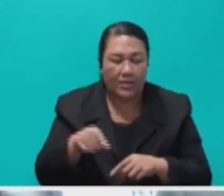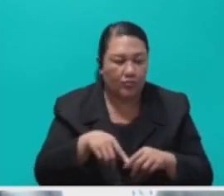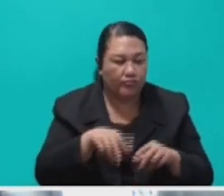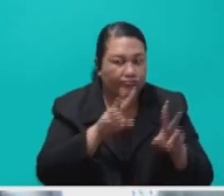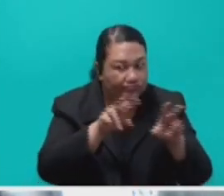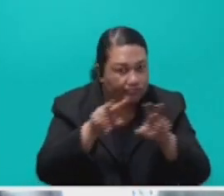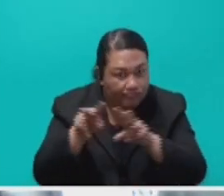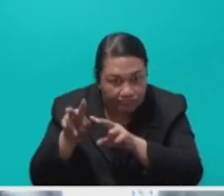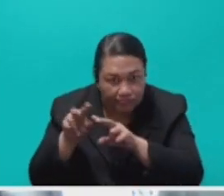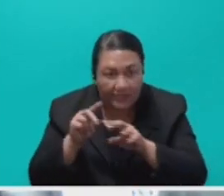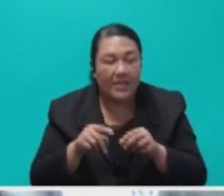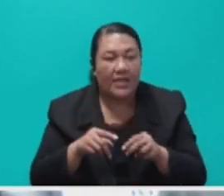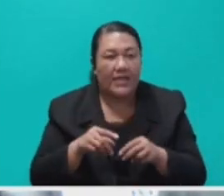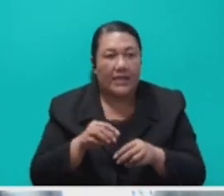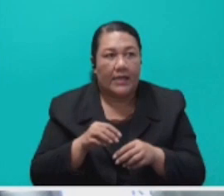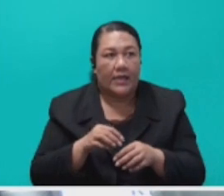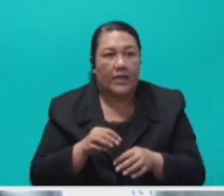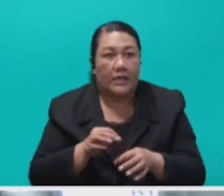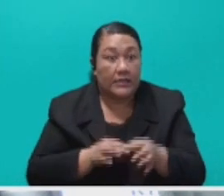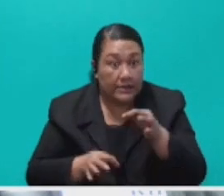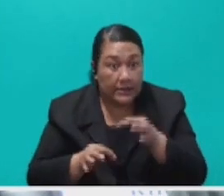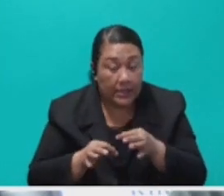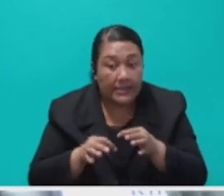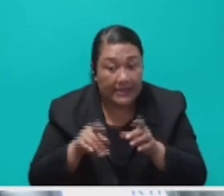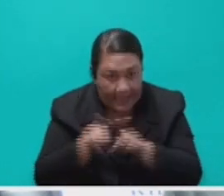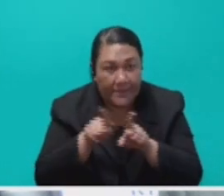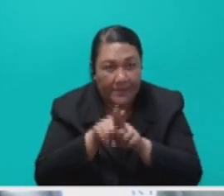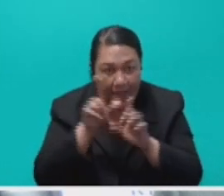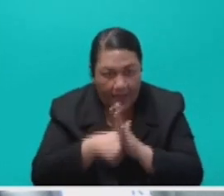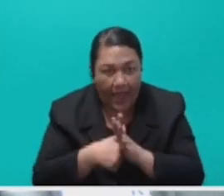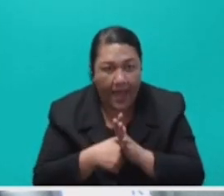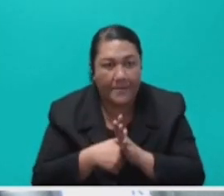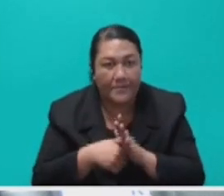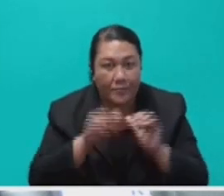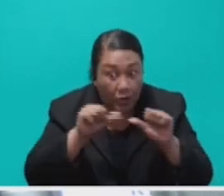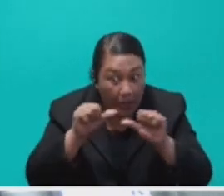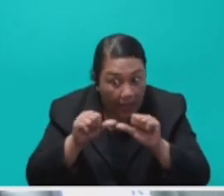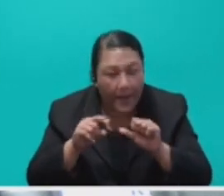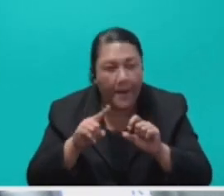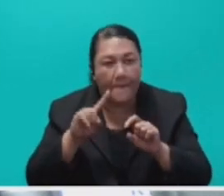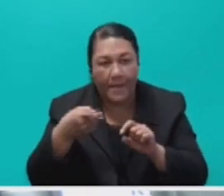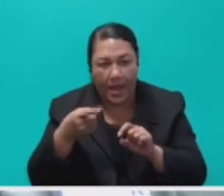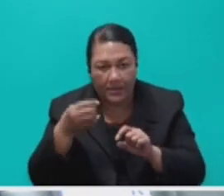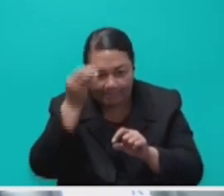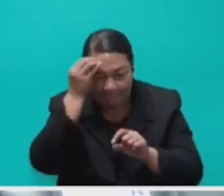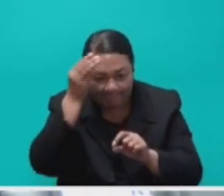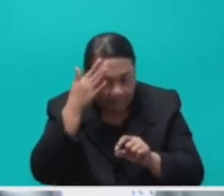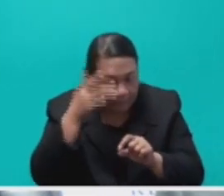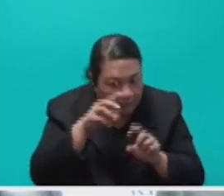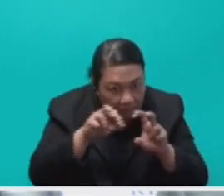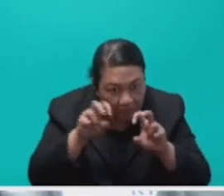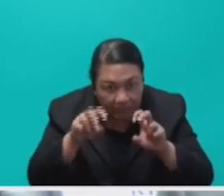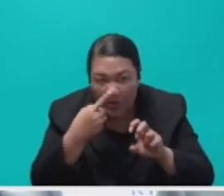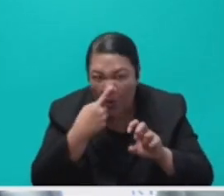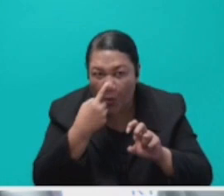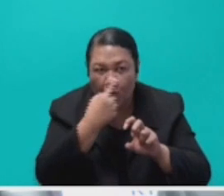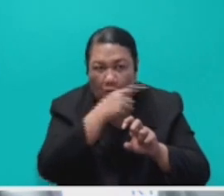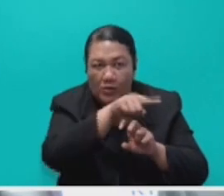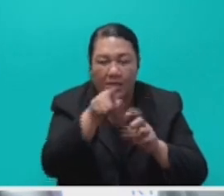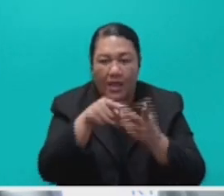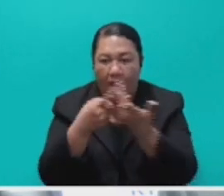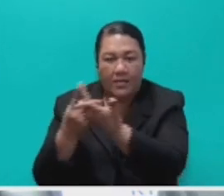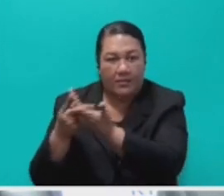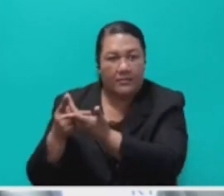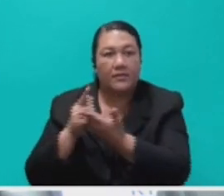while protecting their own interest, which can undermine the impartiality and credibility of such a commission. And